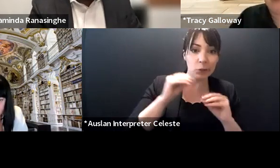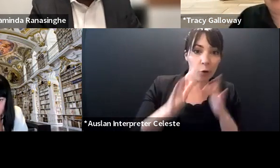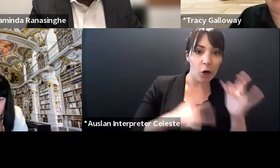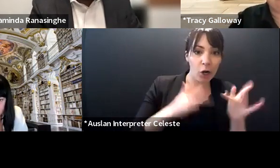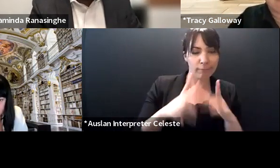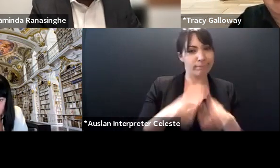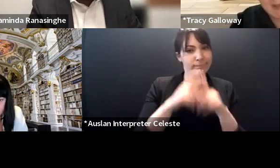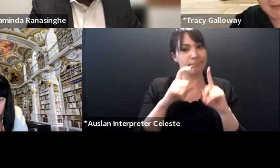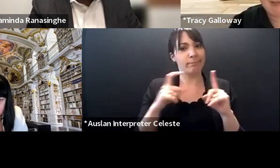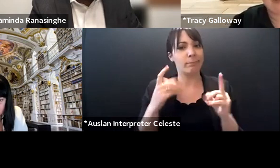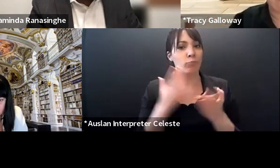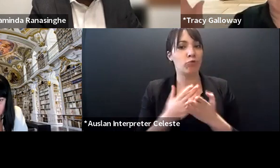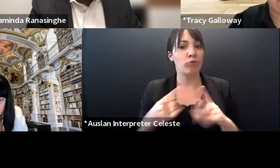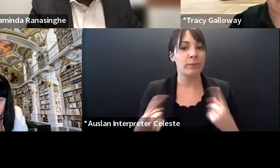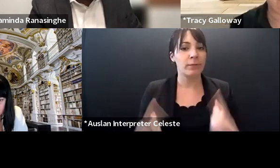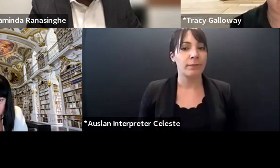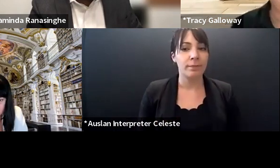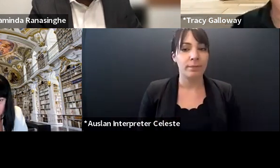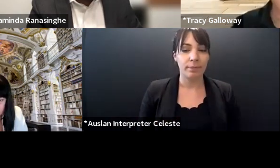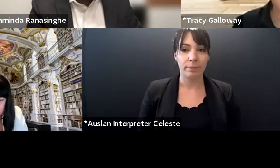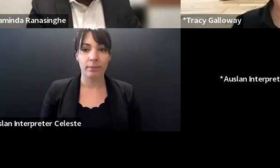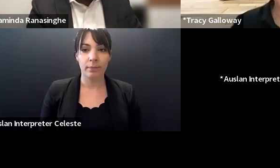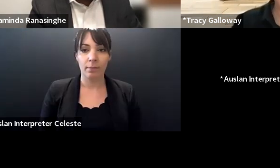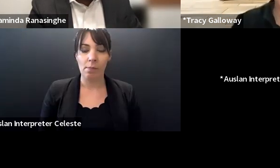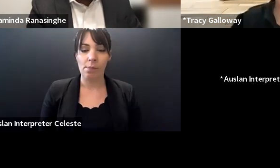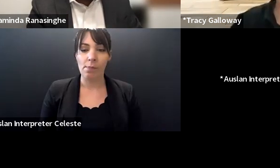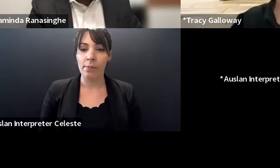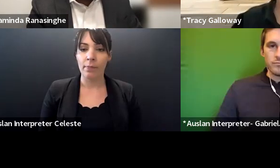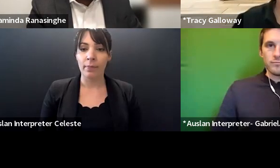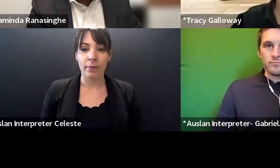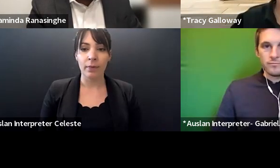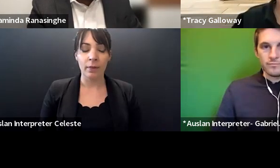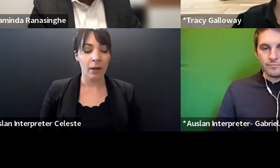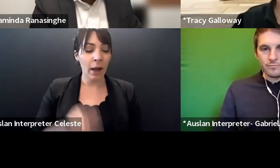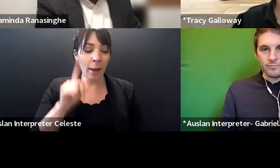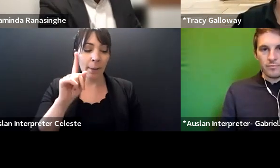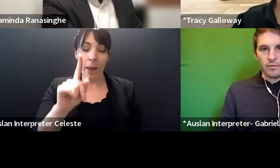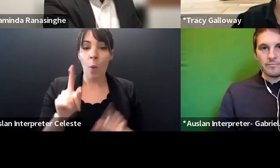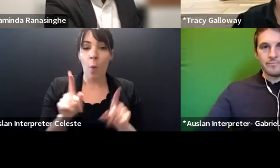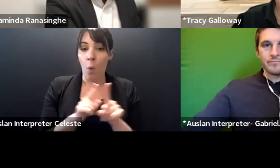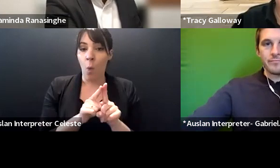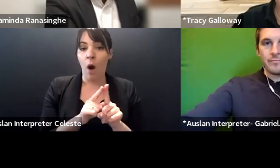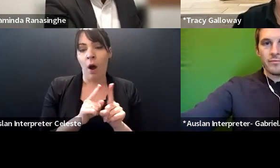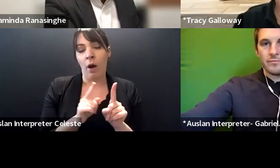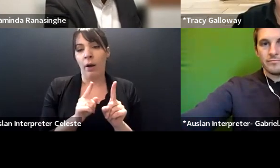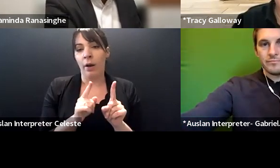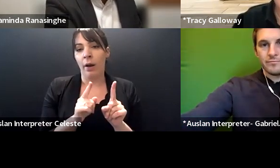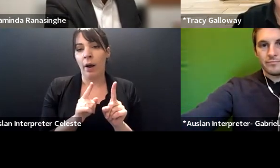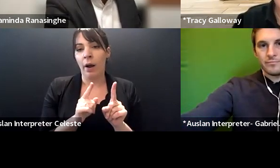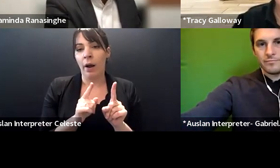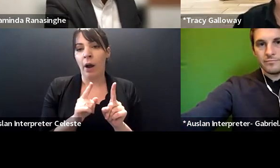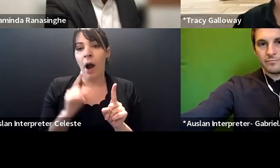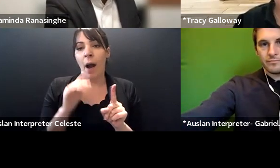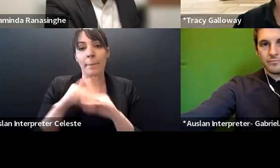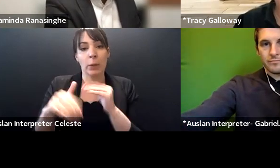face and you know, into that sort of digital realm. But also just in terms of